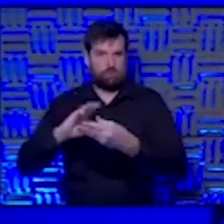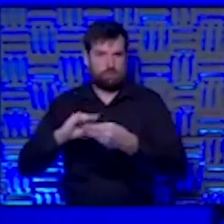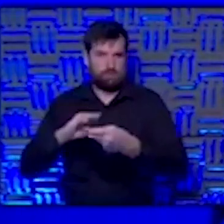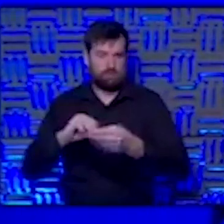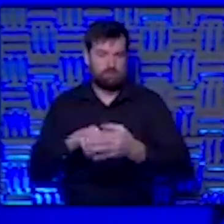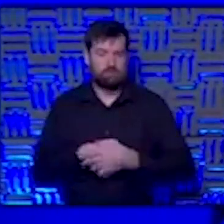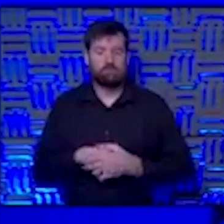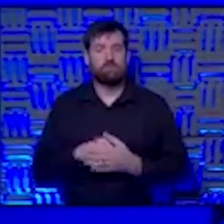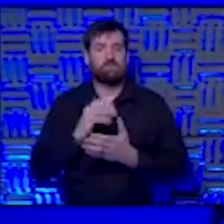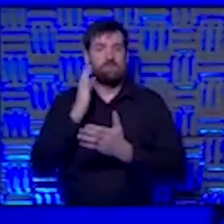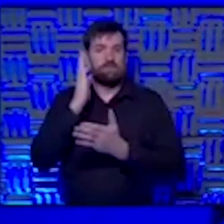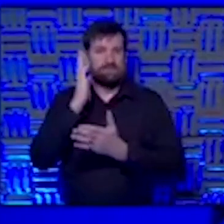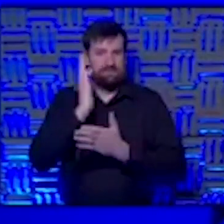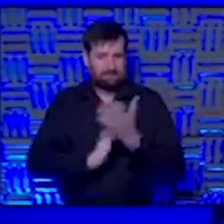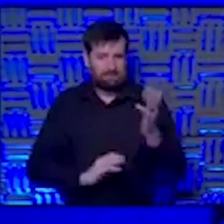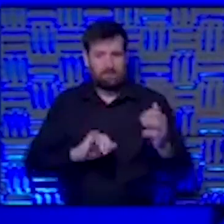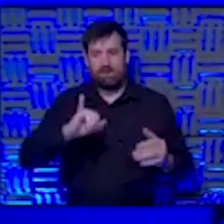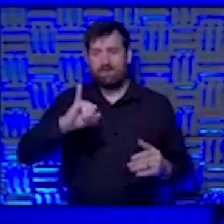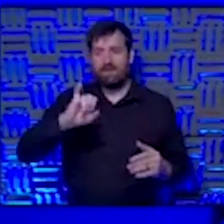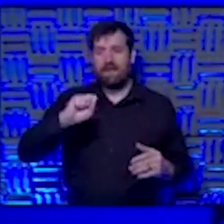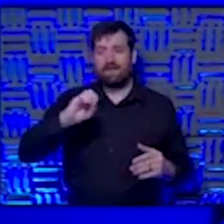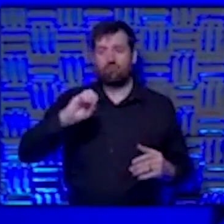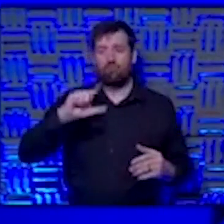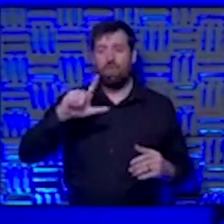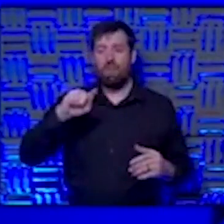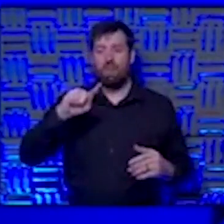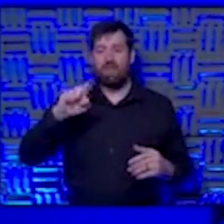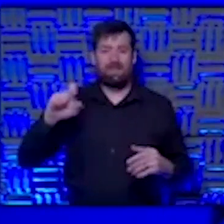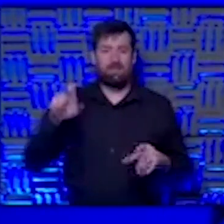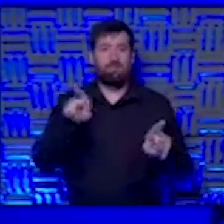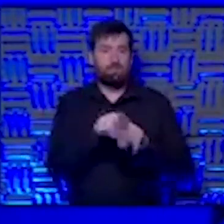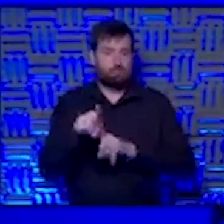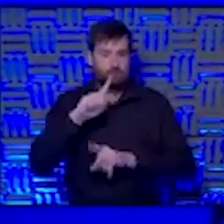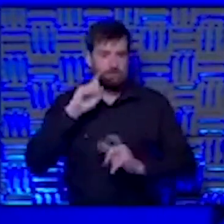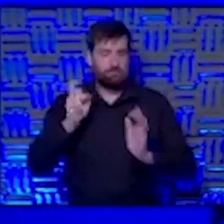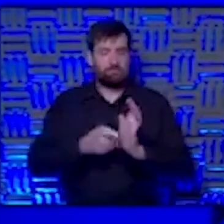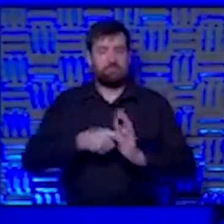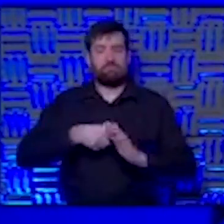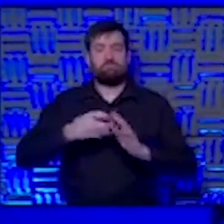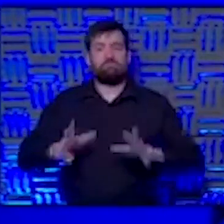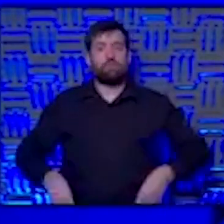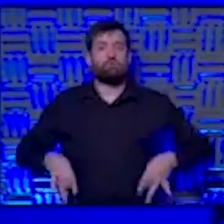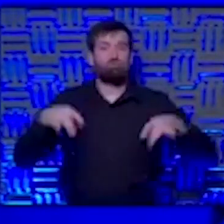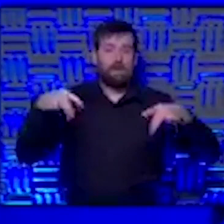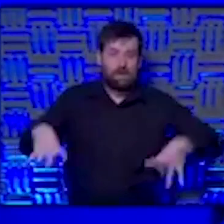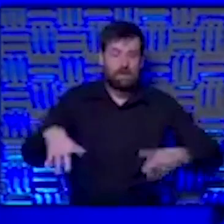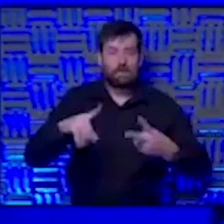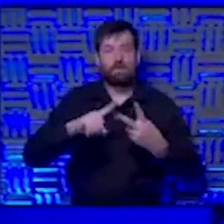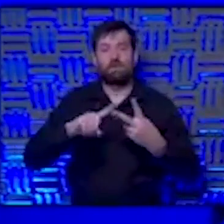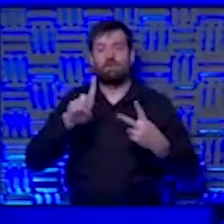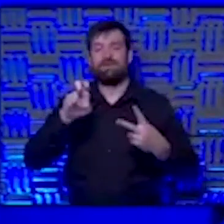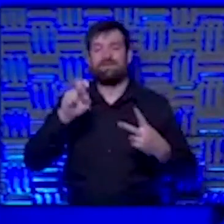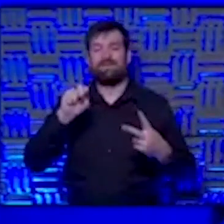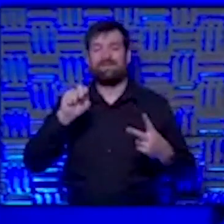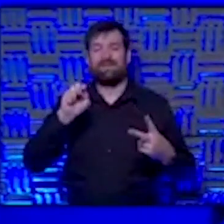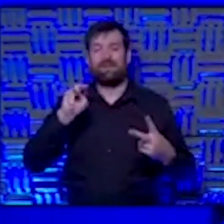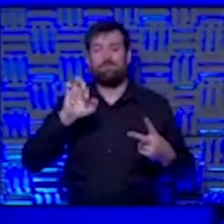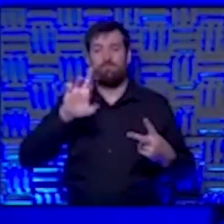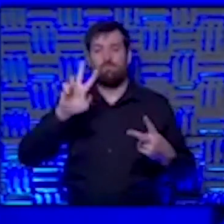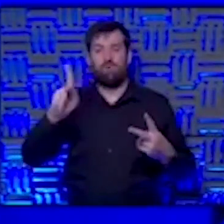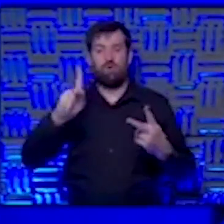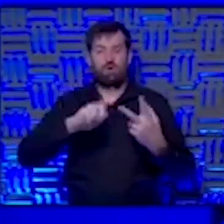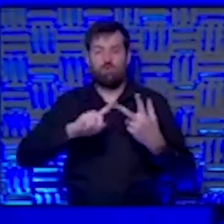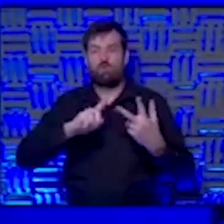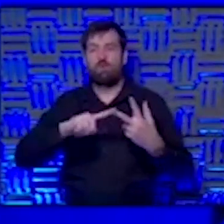some isolates that also is found in Australia and Denmark and the Netherlands, I believe. And South Africa as well. In South Africa, yep.